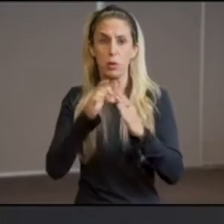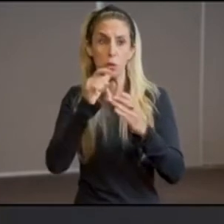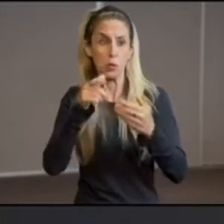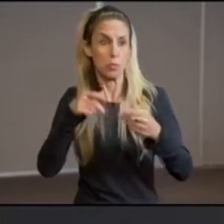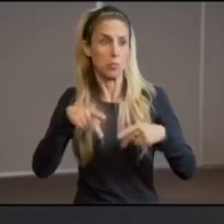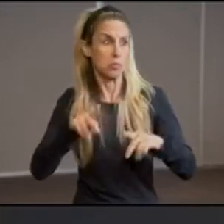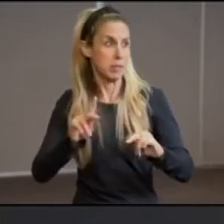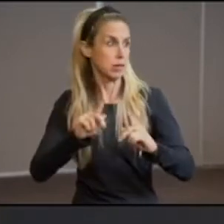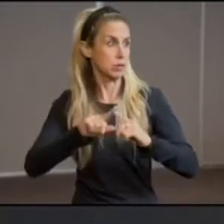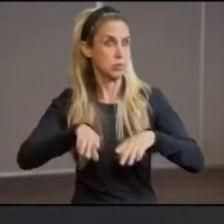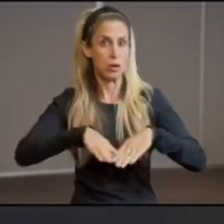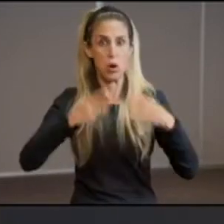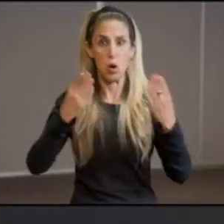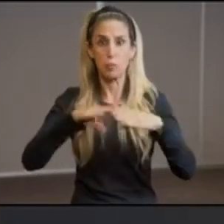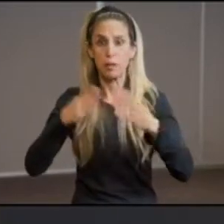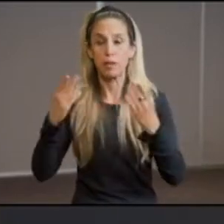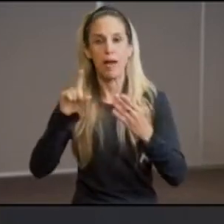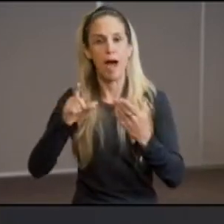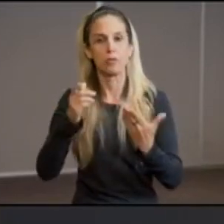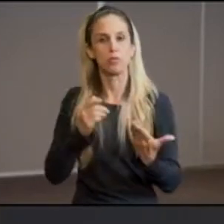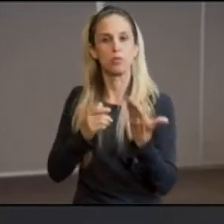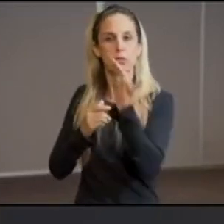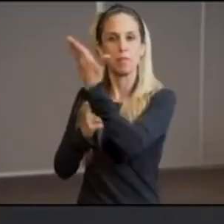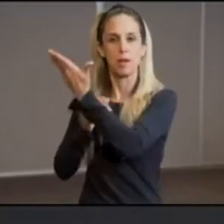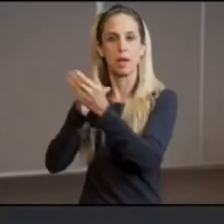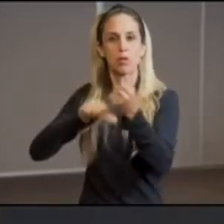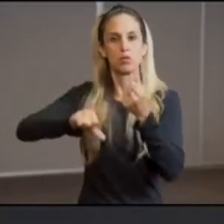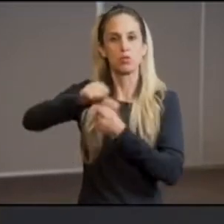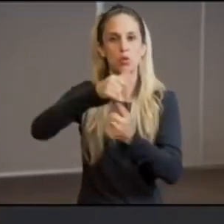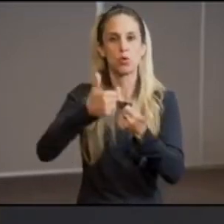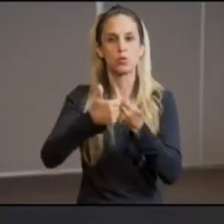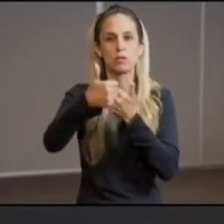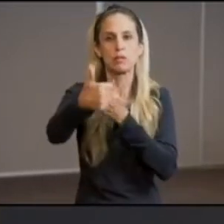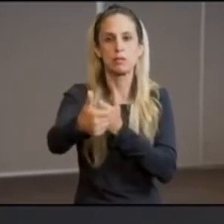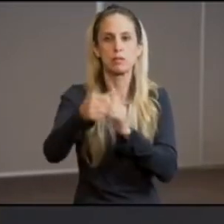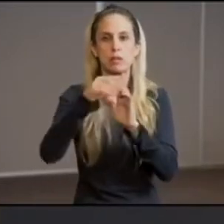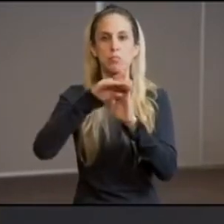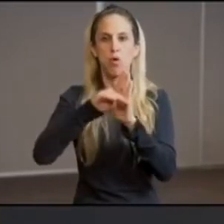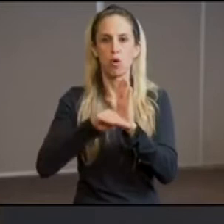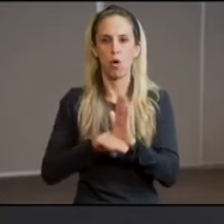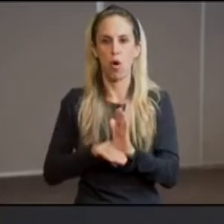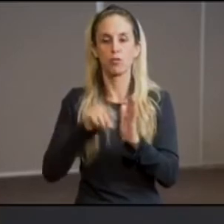be opened need to submit their social distancing protocols to